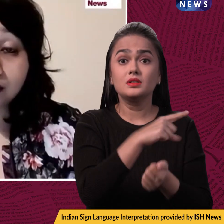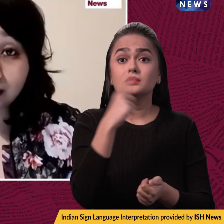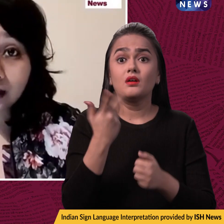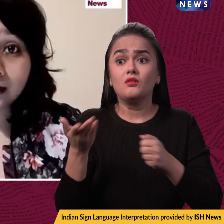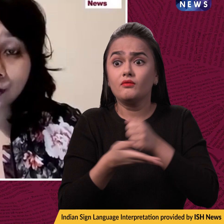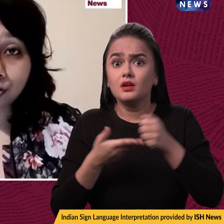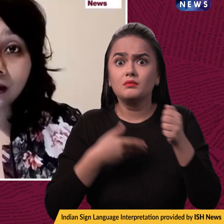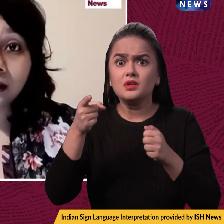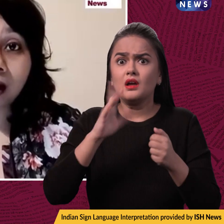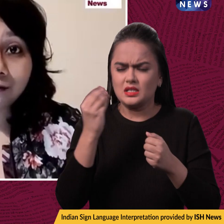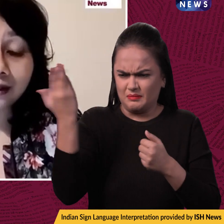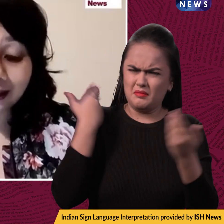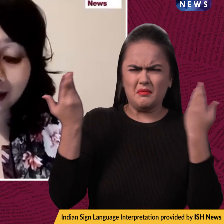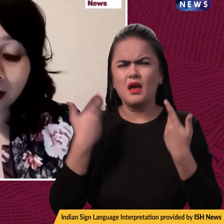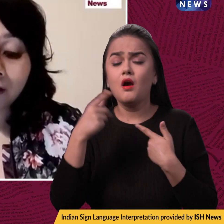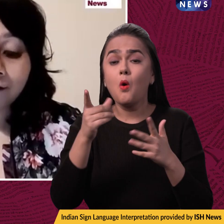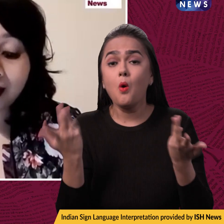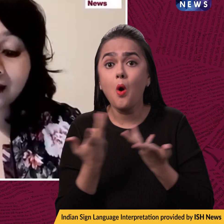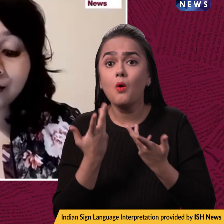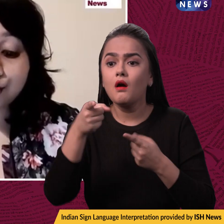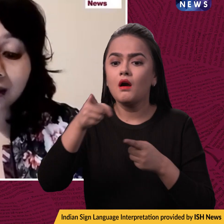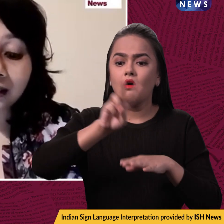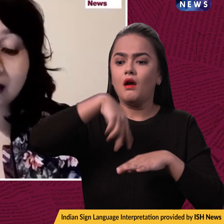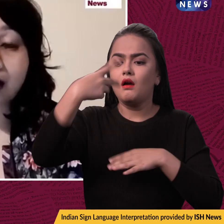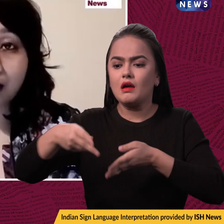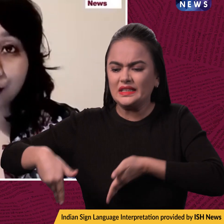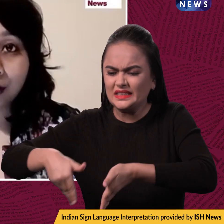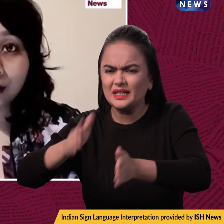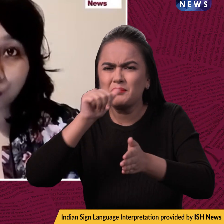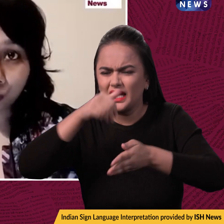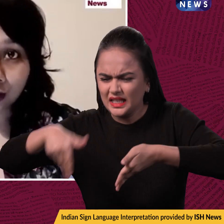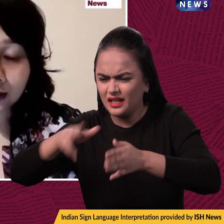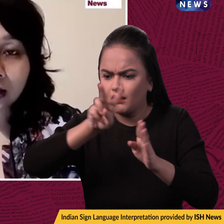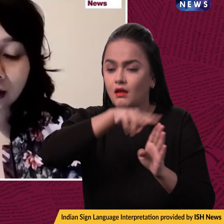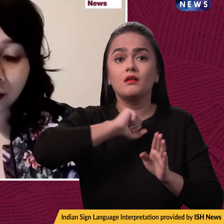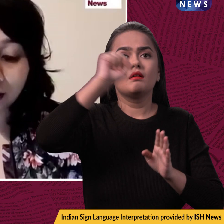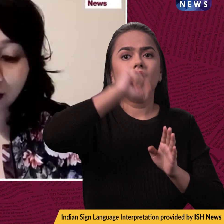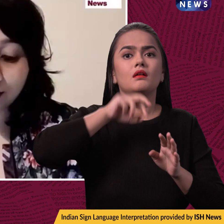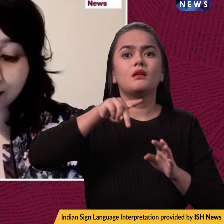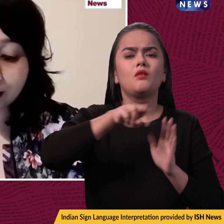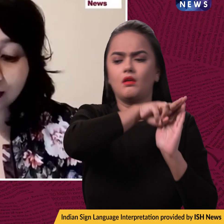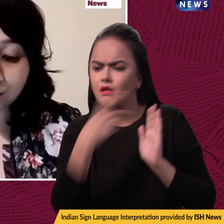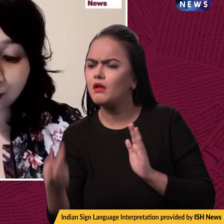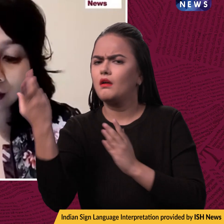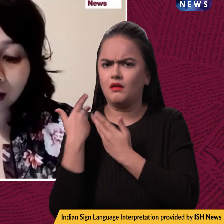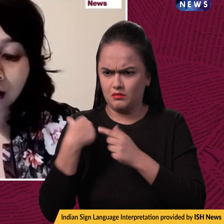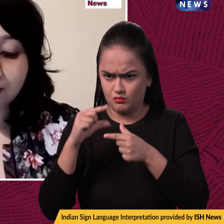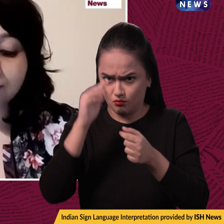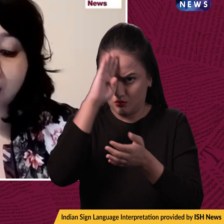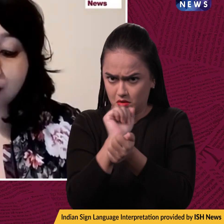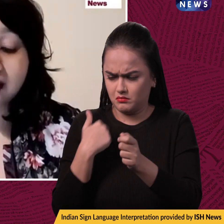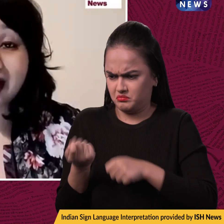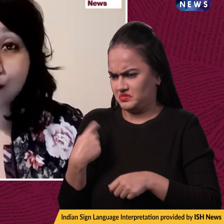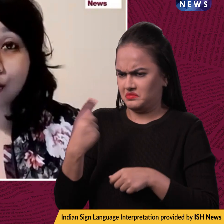farmer sustained injuries after he fell in a street nala during the protest. Now, according to the Indian Express,